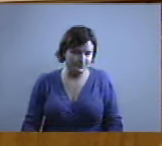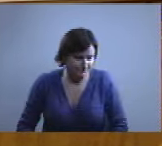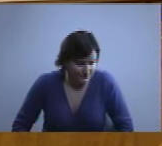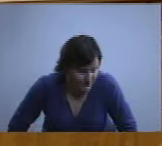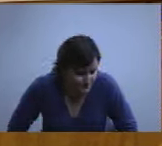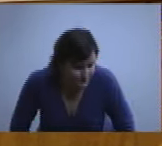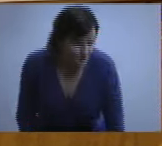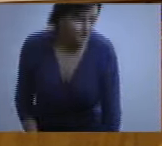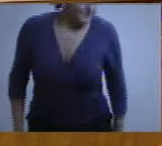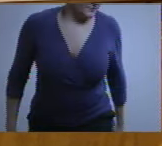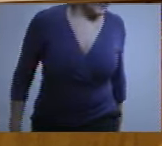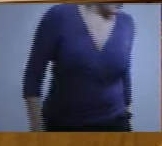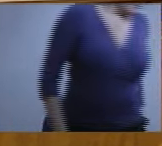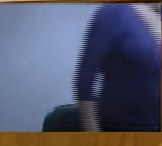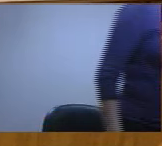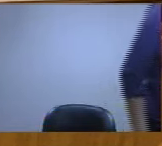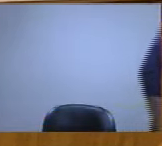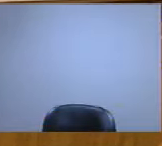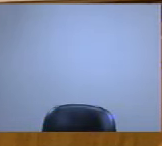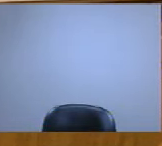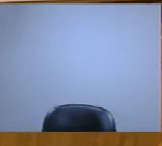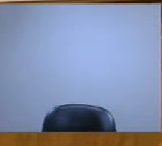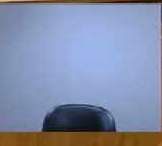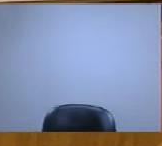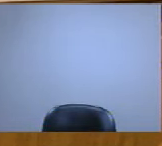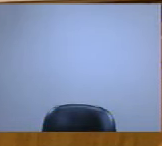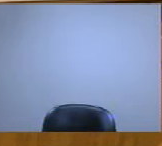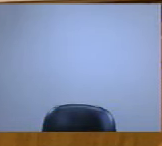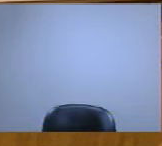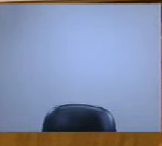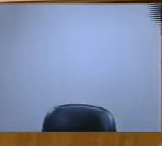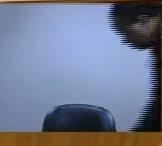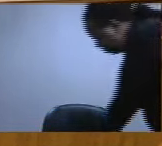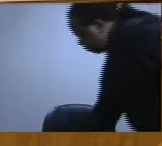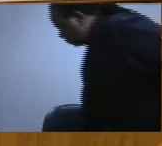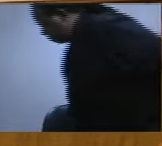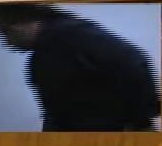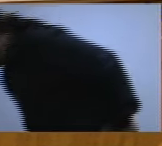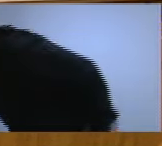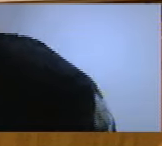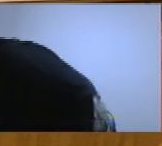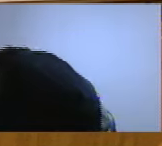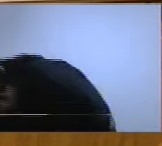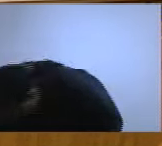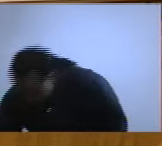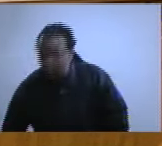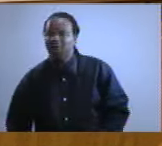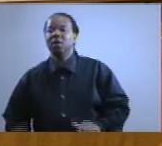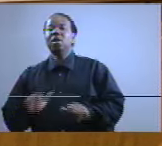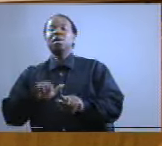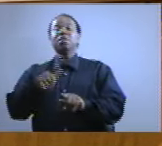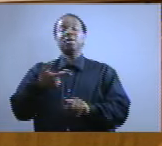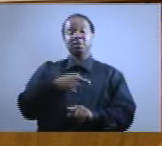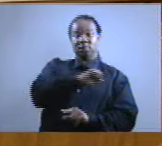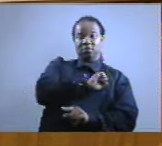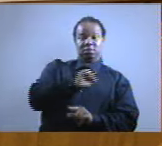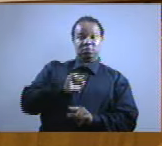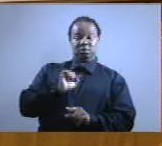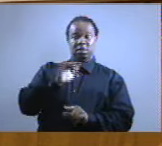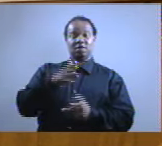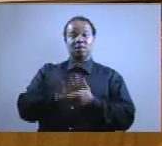bills encourage higher levels of retirement savings, encourage employers to assist their employees,